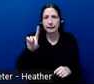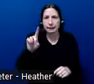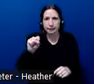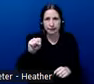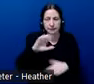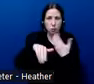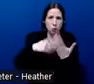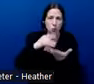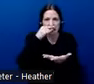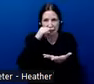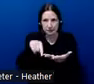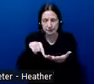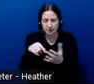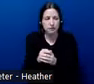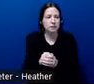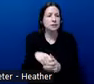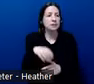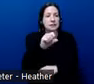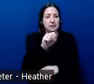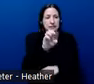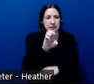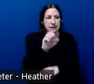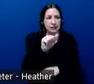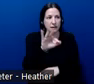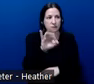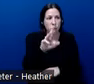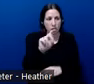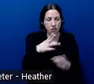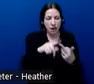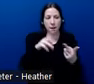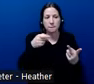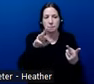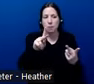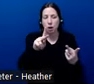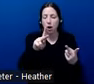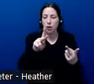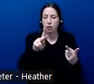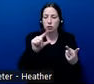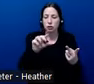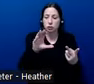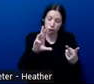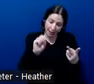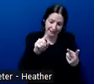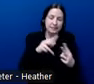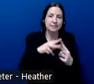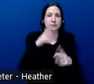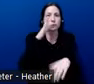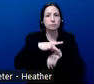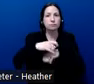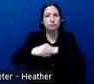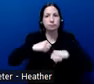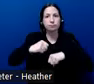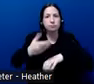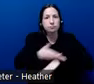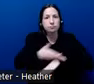Seaforth and Parkcrest Elementary students and staff began the 2022-23 school year with seismic improvements and upgrades to their